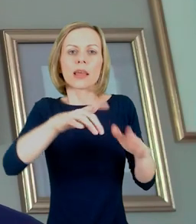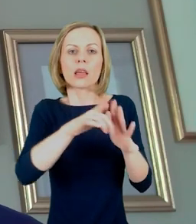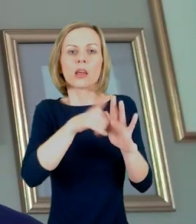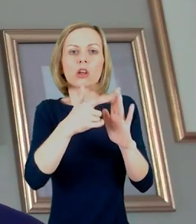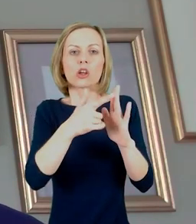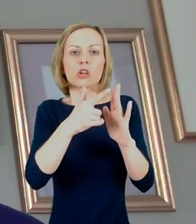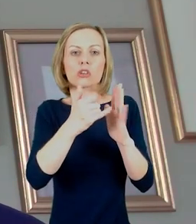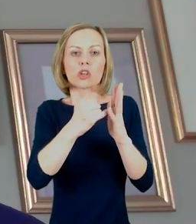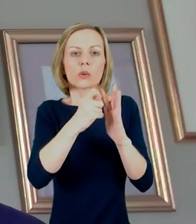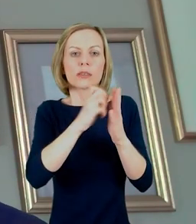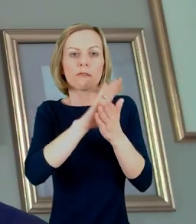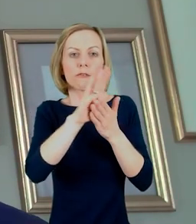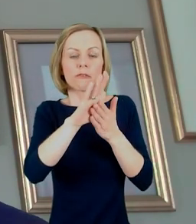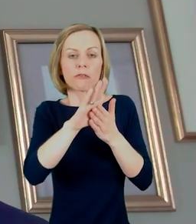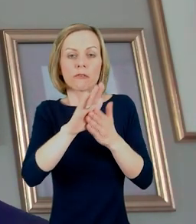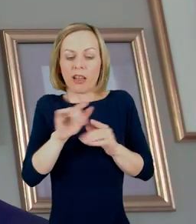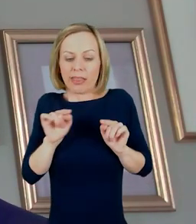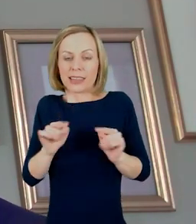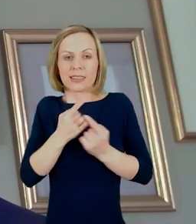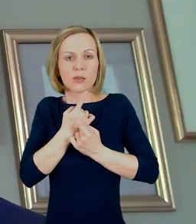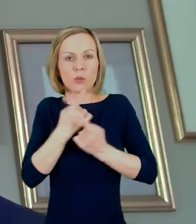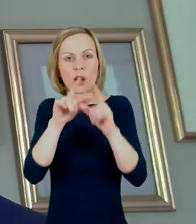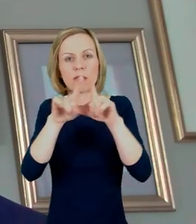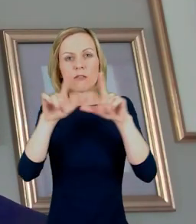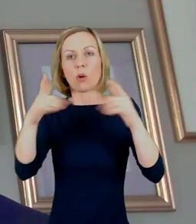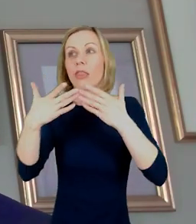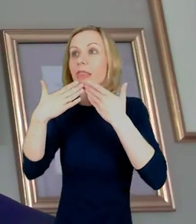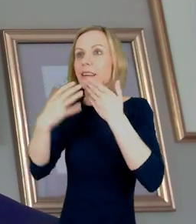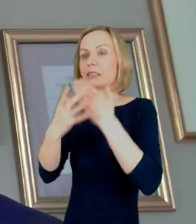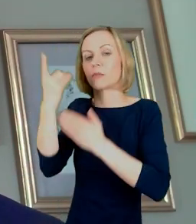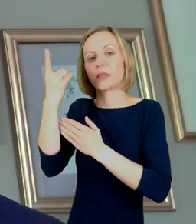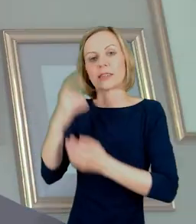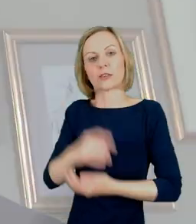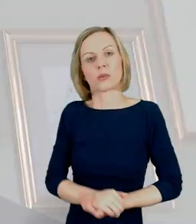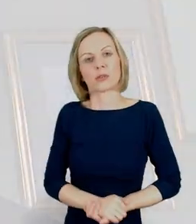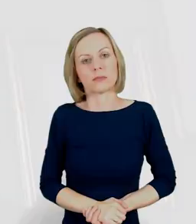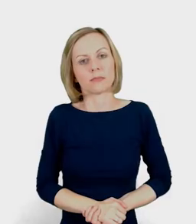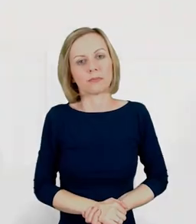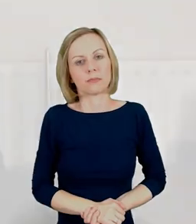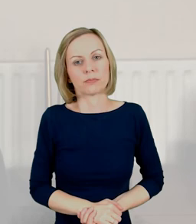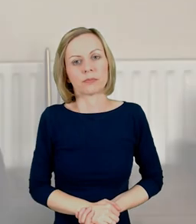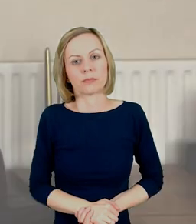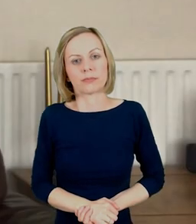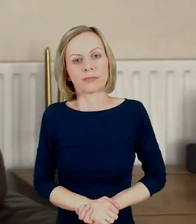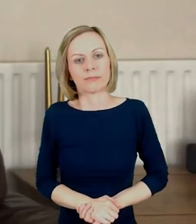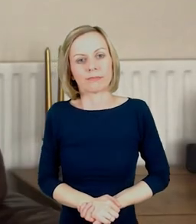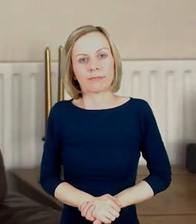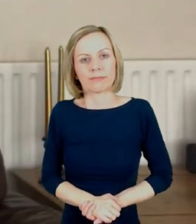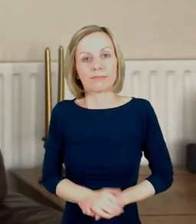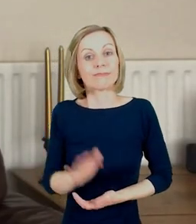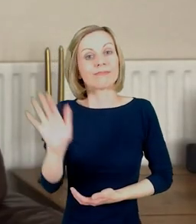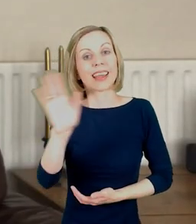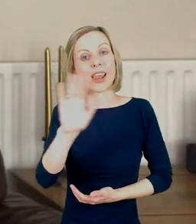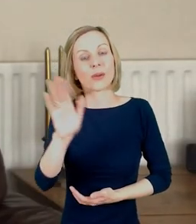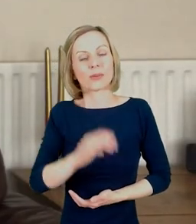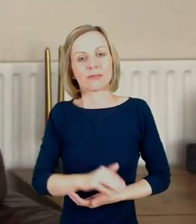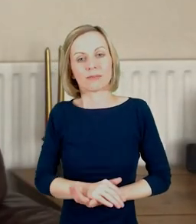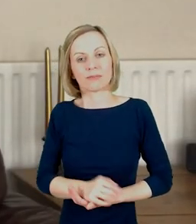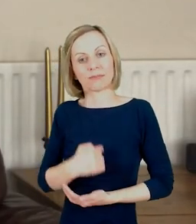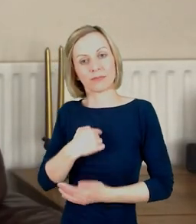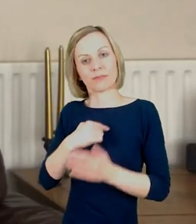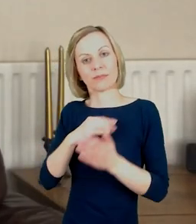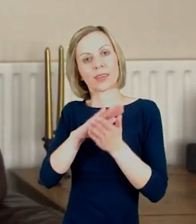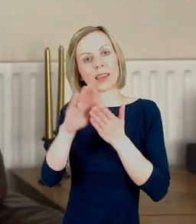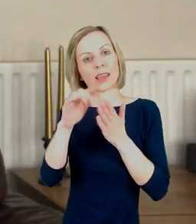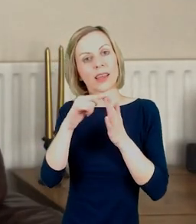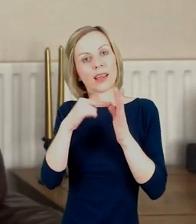This is the word of the Lord. Thanks be to God. Hello. My name is